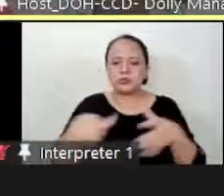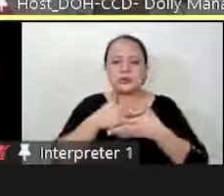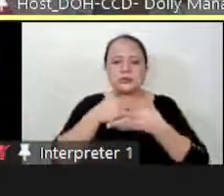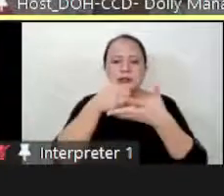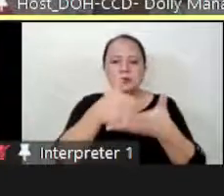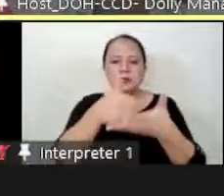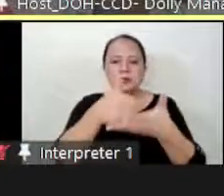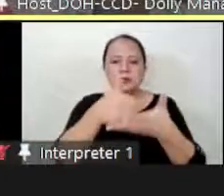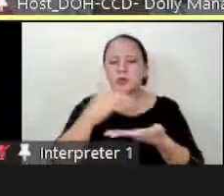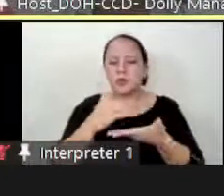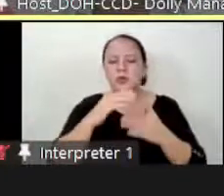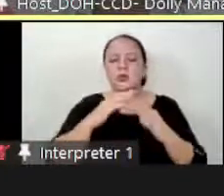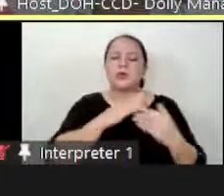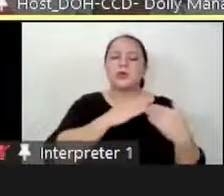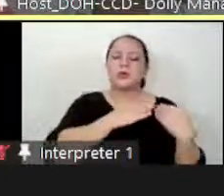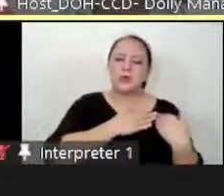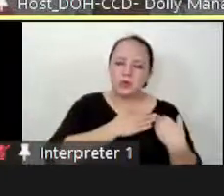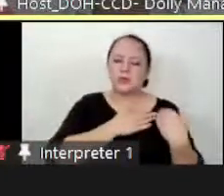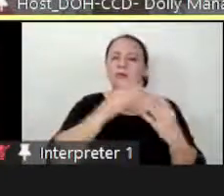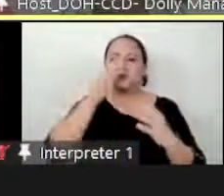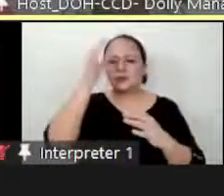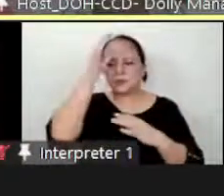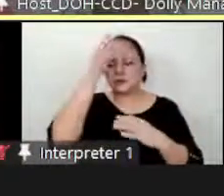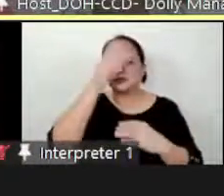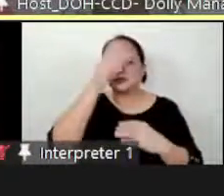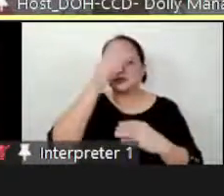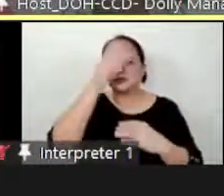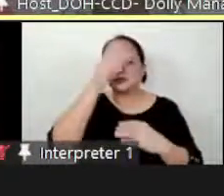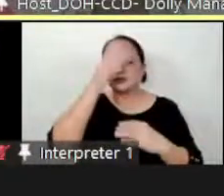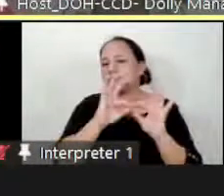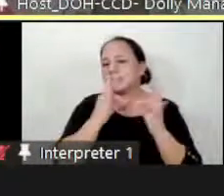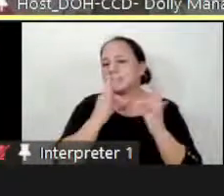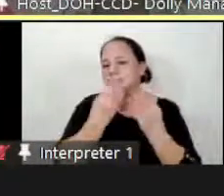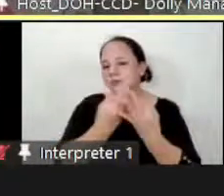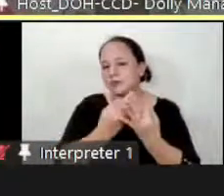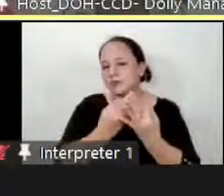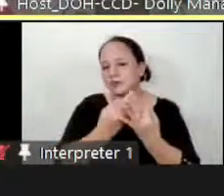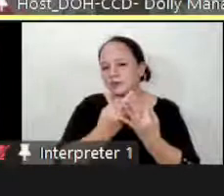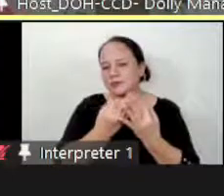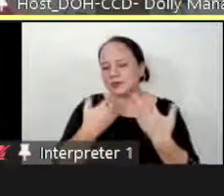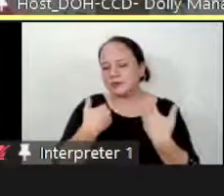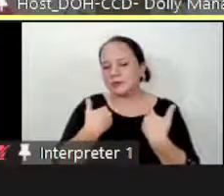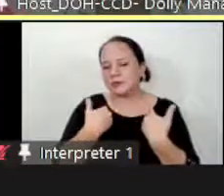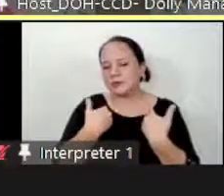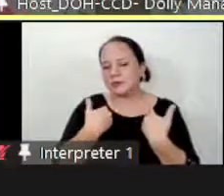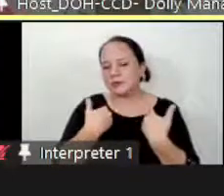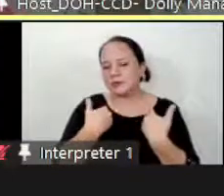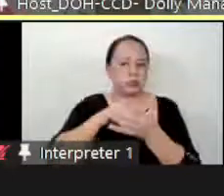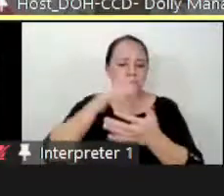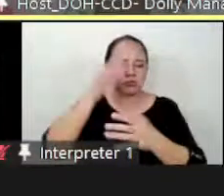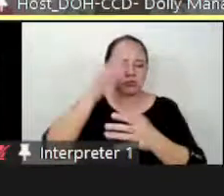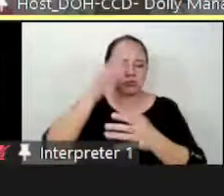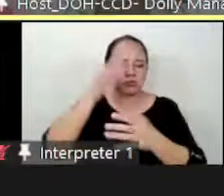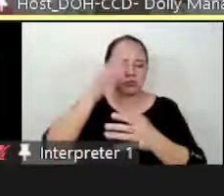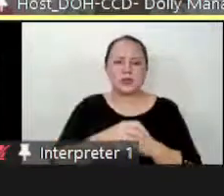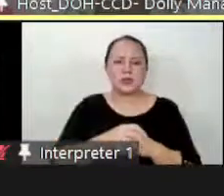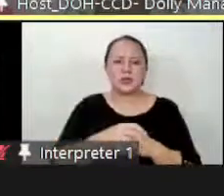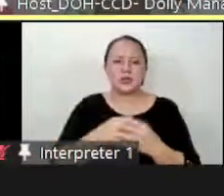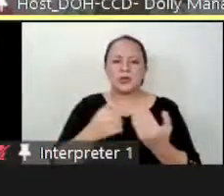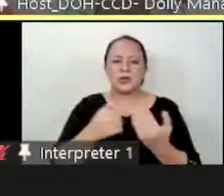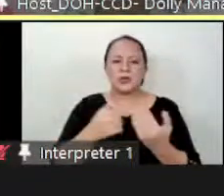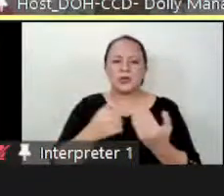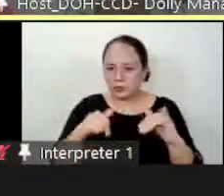the burden that the cancer patients and their families carry. The fight against cancer is a collective